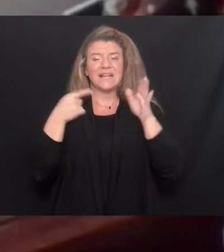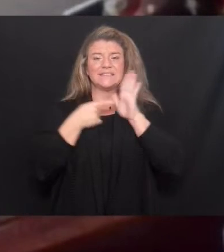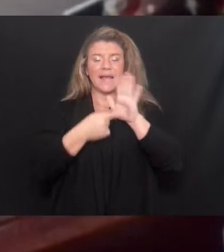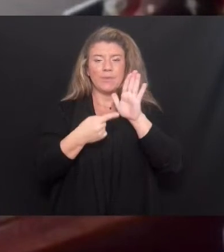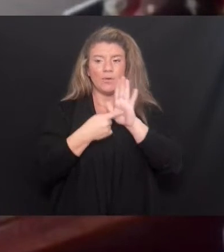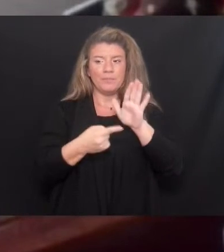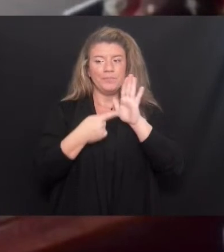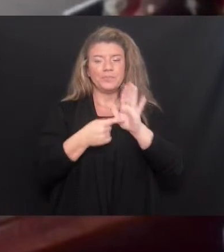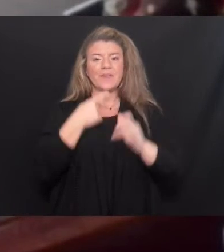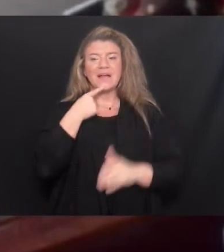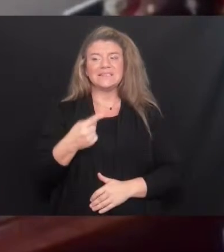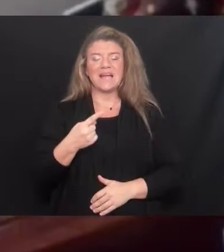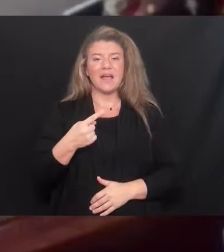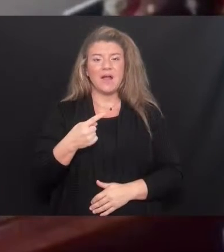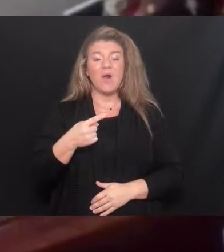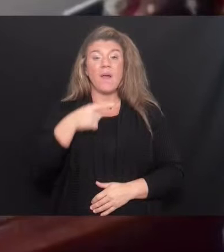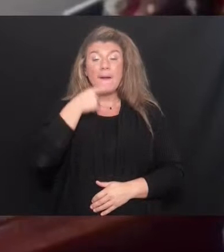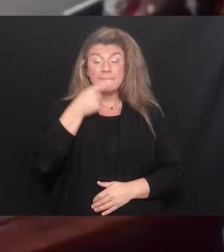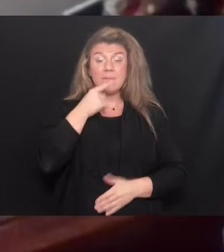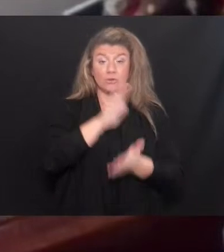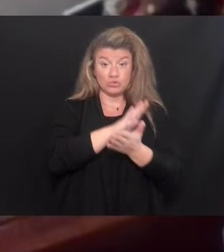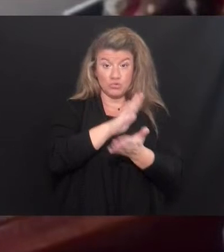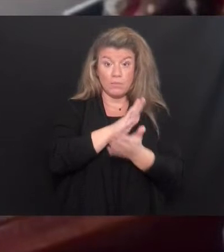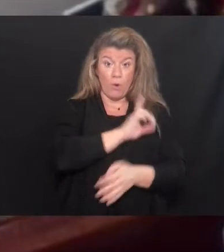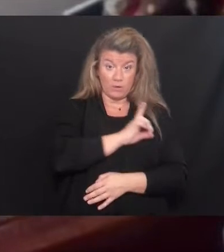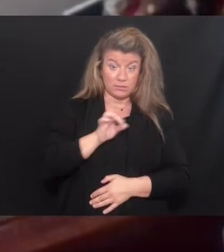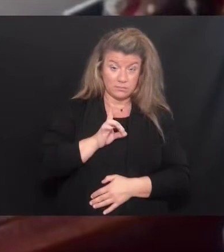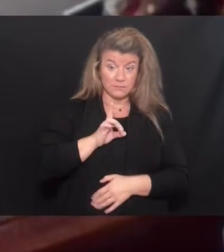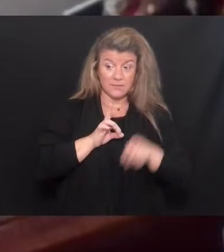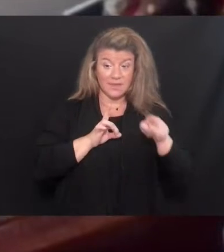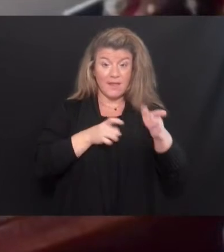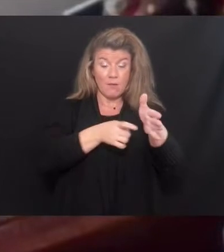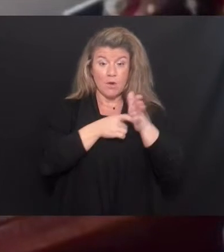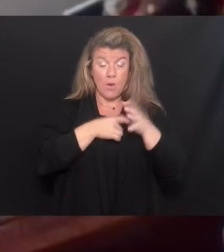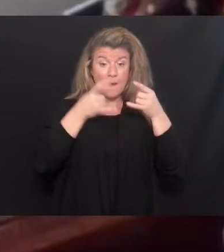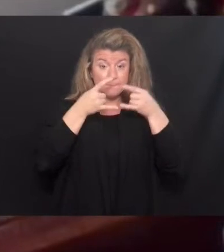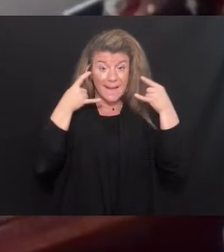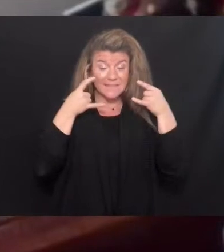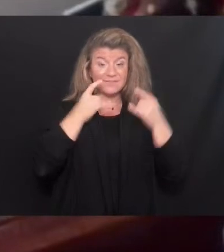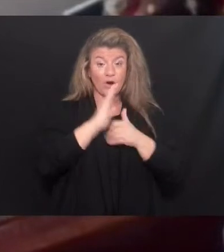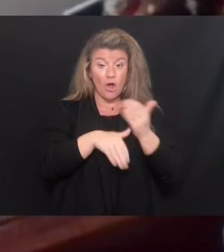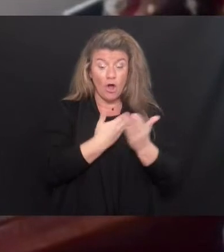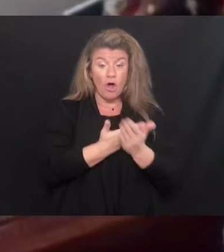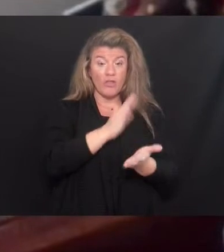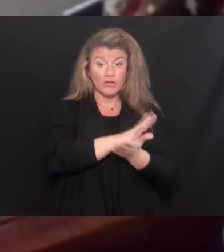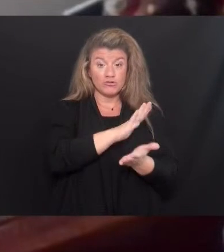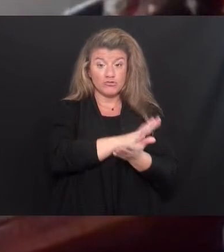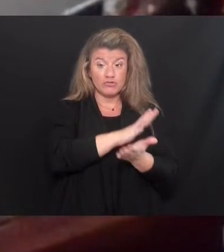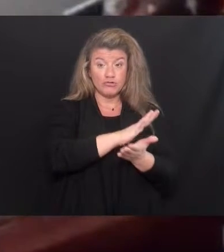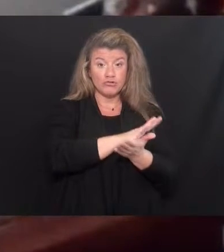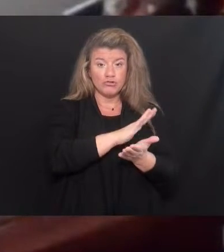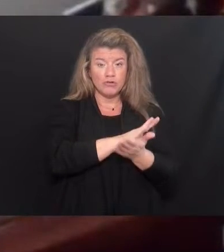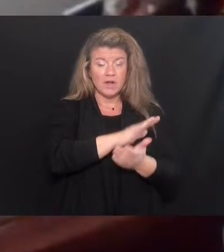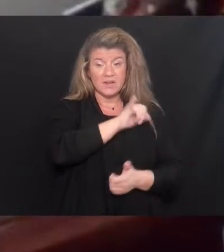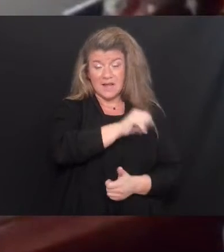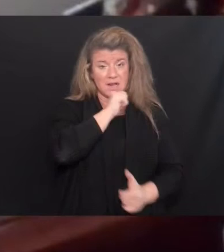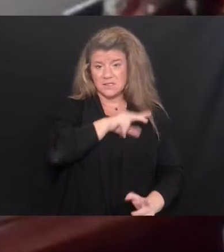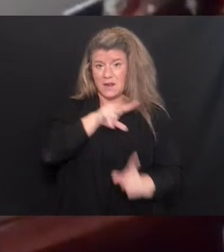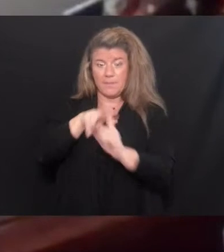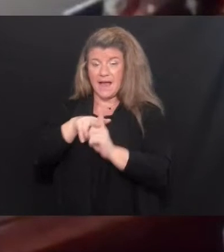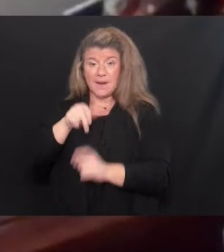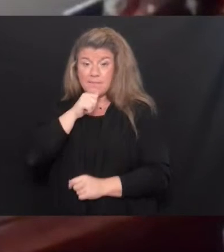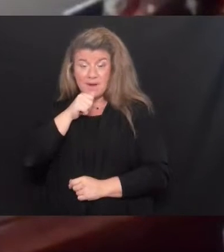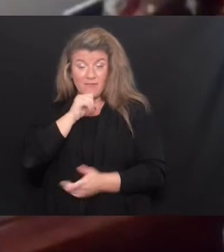of a public school board that requires masks for all its schools that wouldn't apply to the private schools in the same